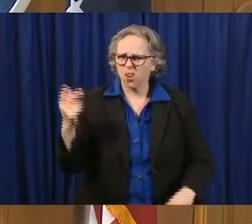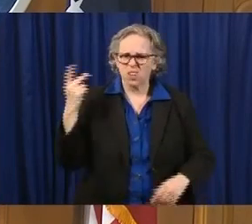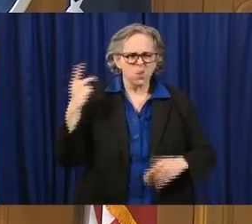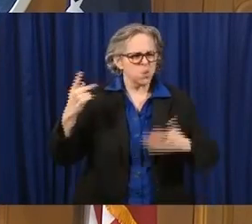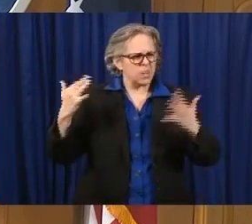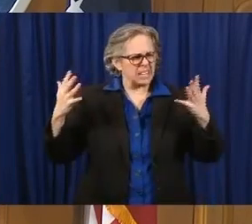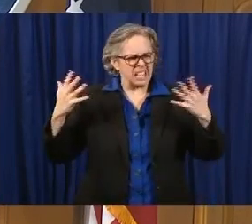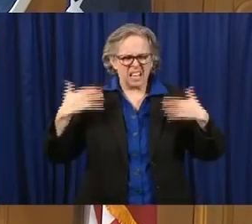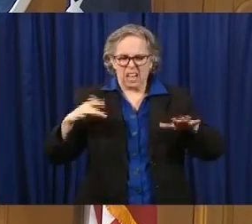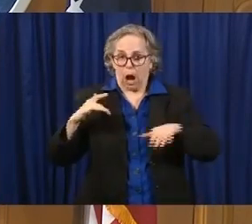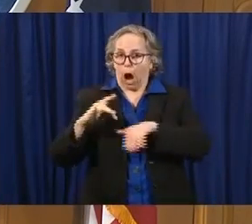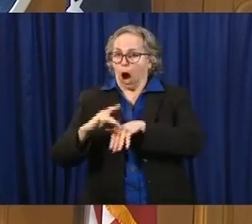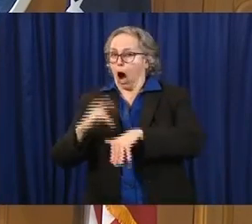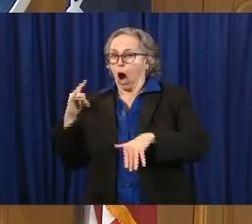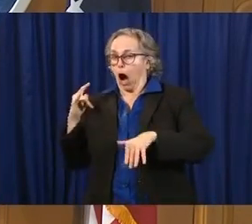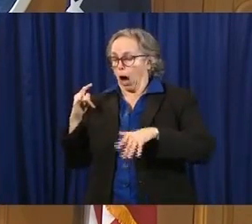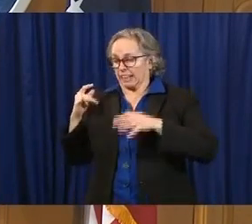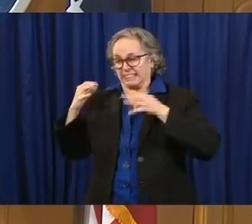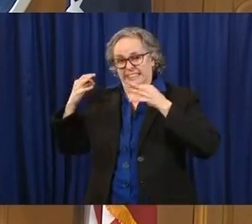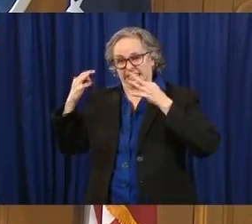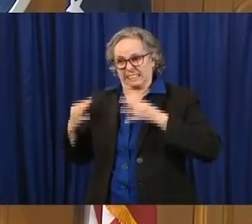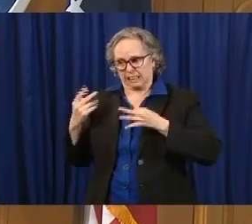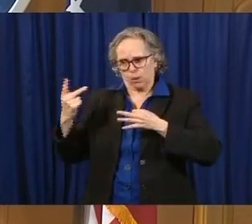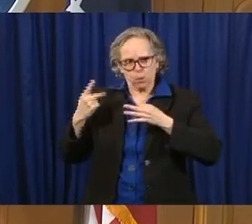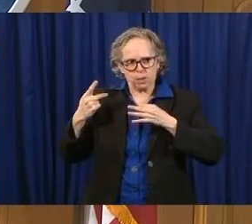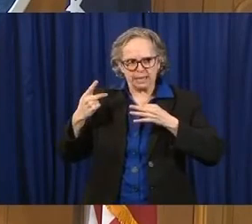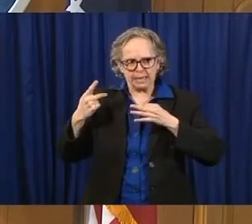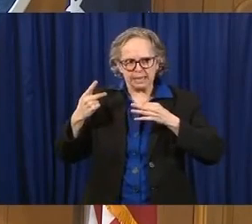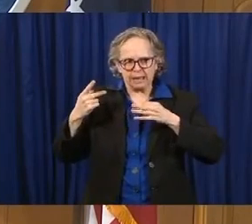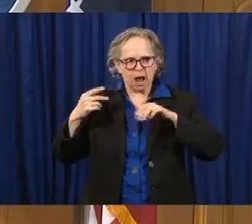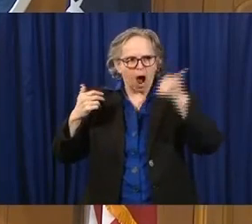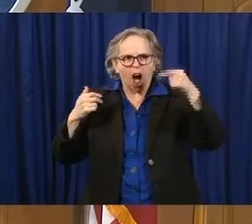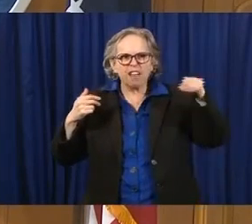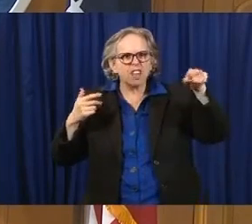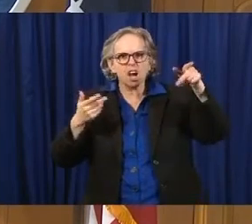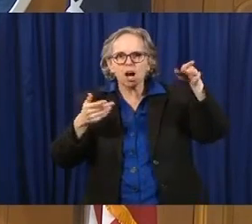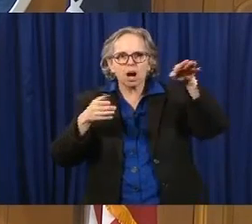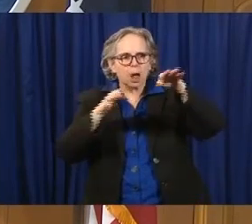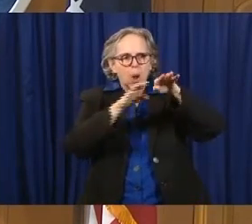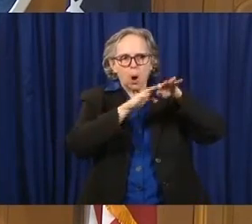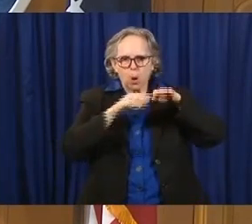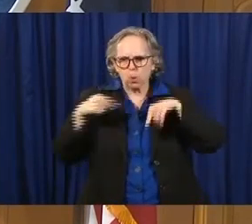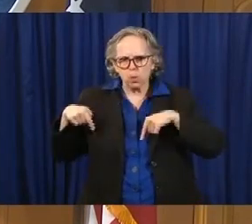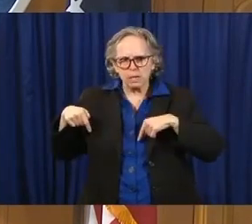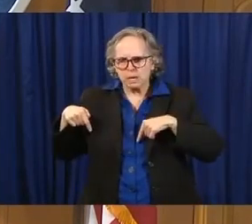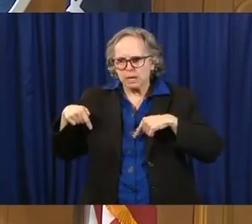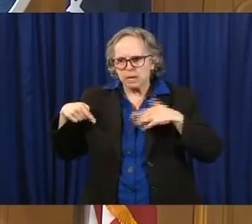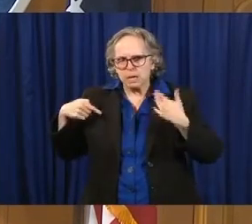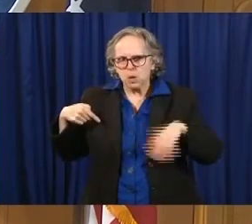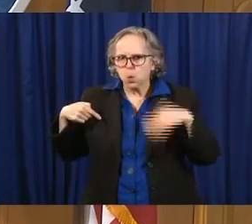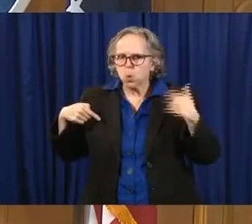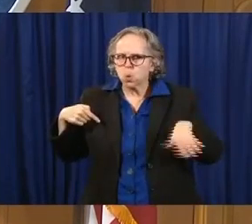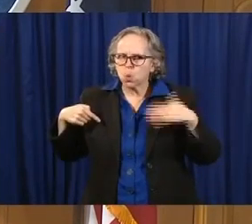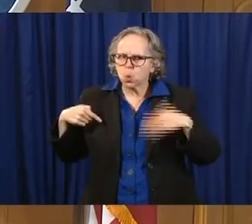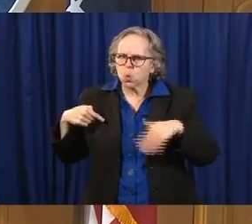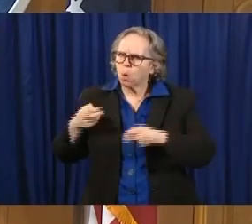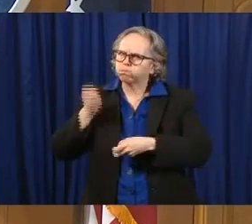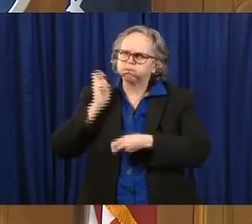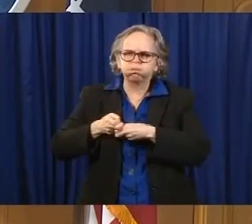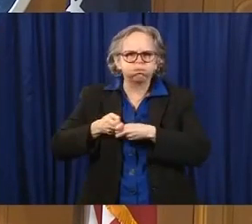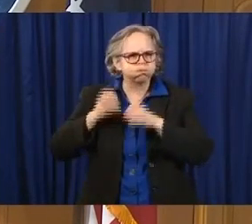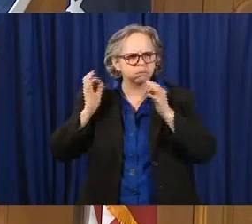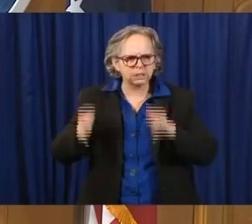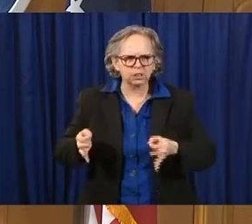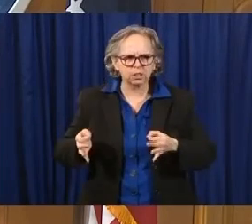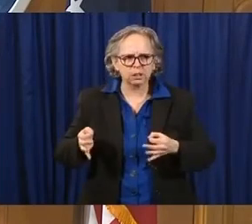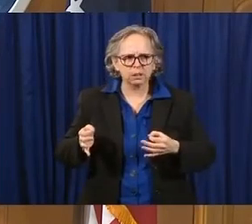this epidemic, and we had to make the decision not to have spectators there, which was a